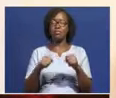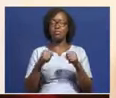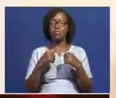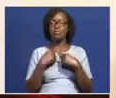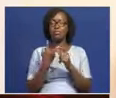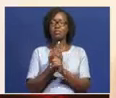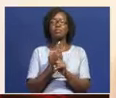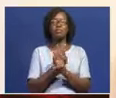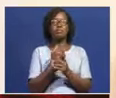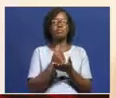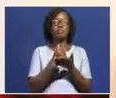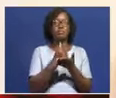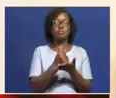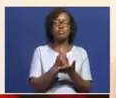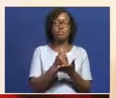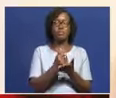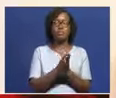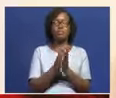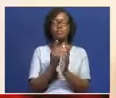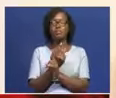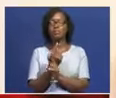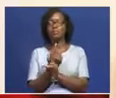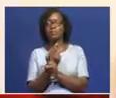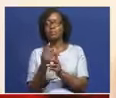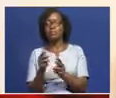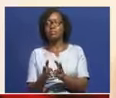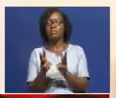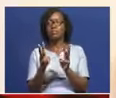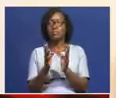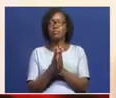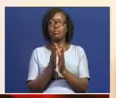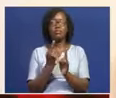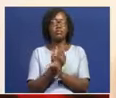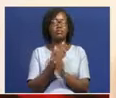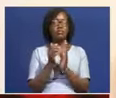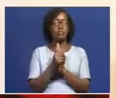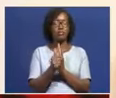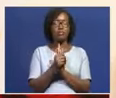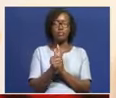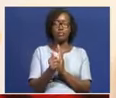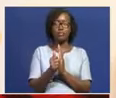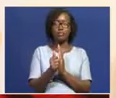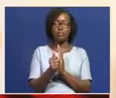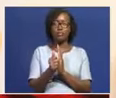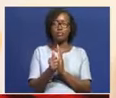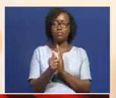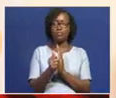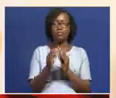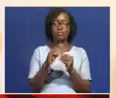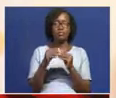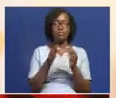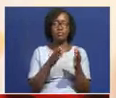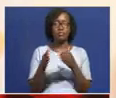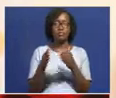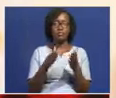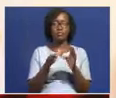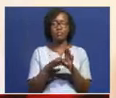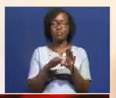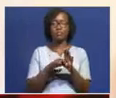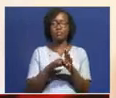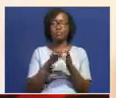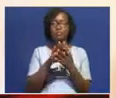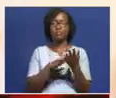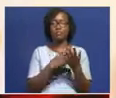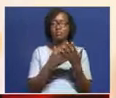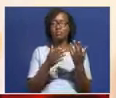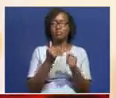different interventions with a different way and different skills. We create opportunities for members of the